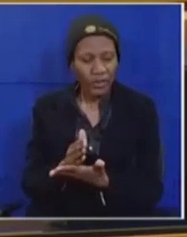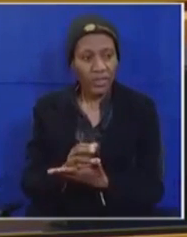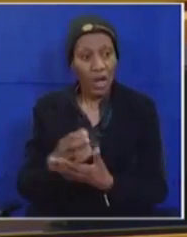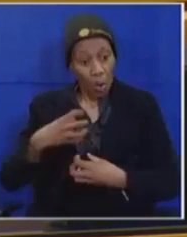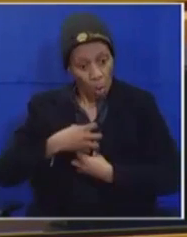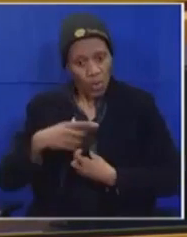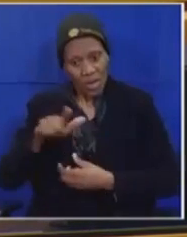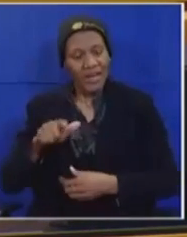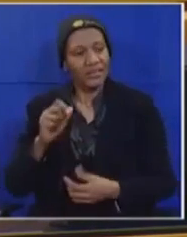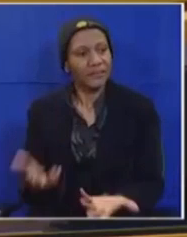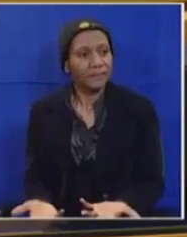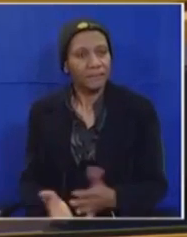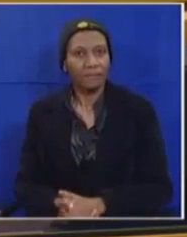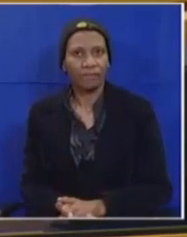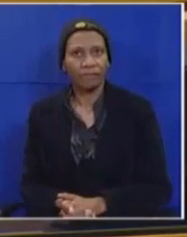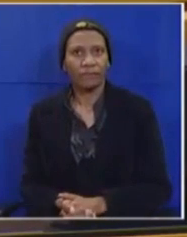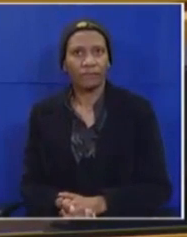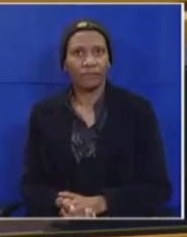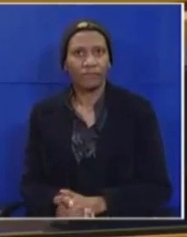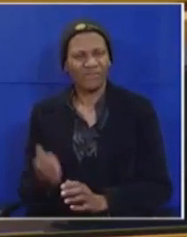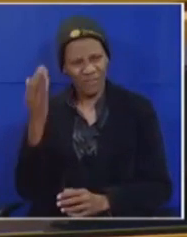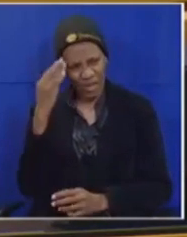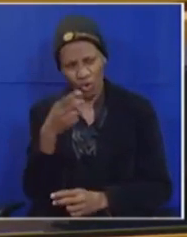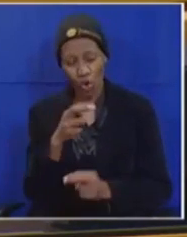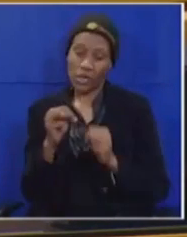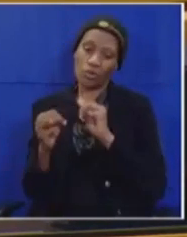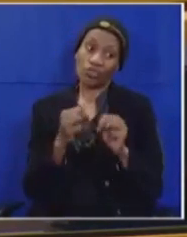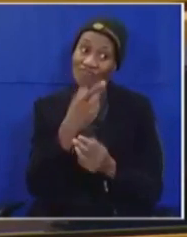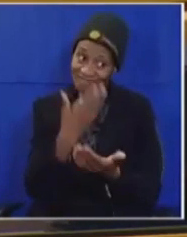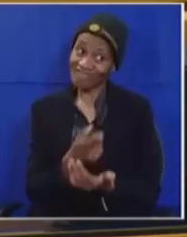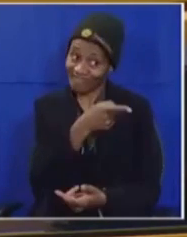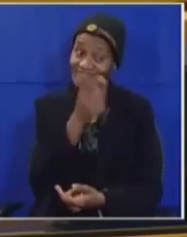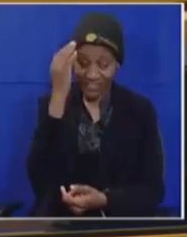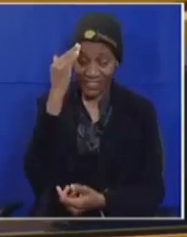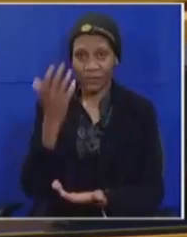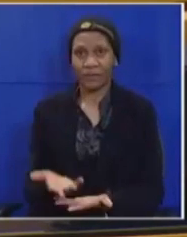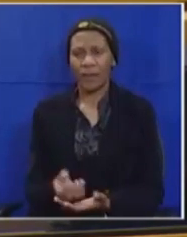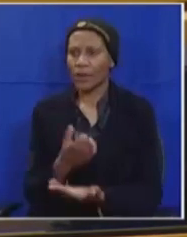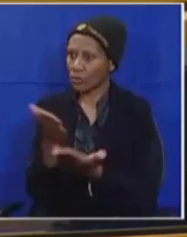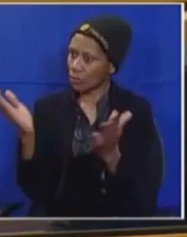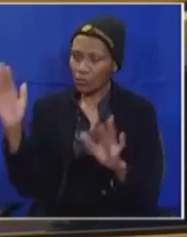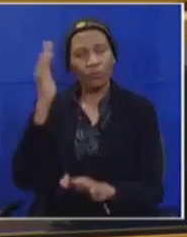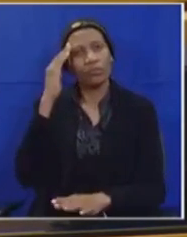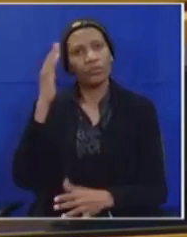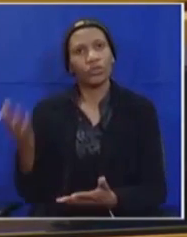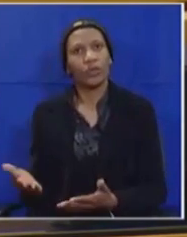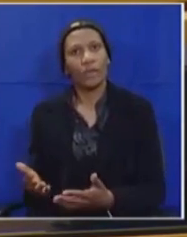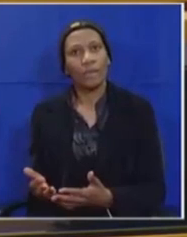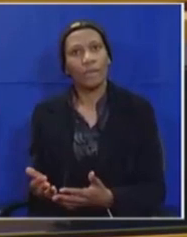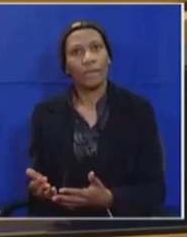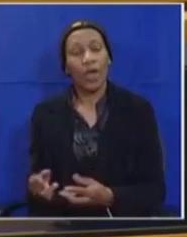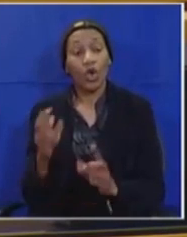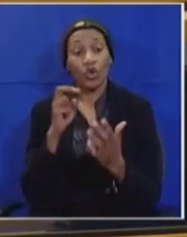I know that you're a very good negotiator, and everybody knows that you have mesmerized the